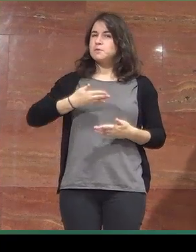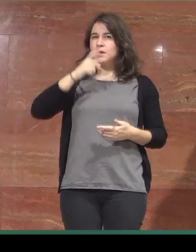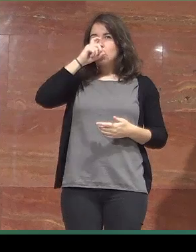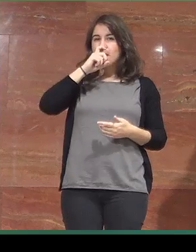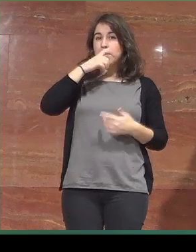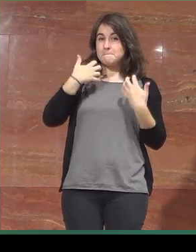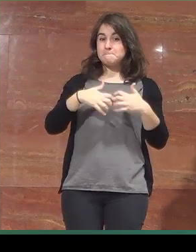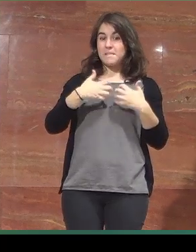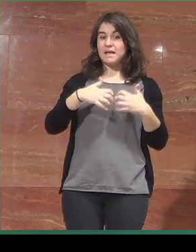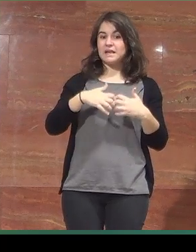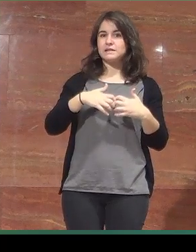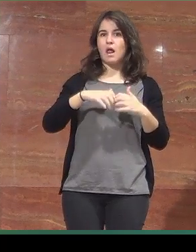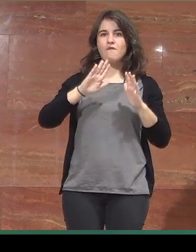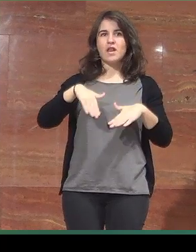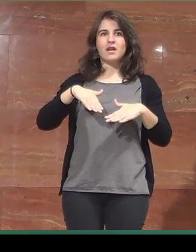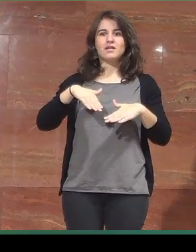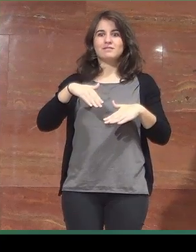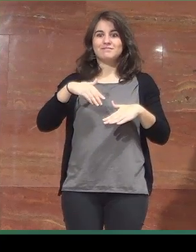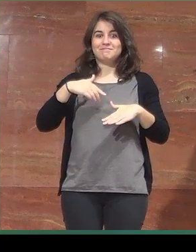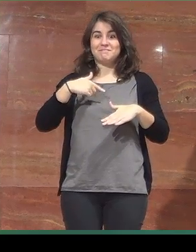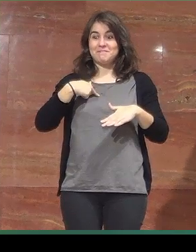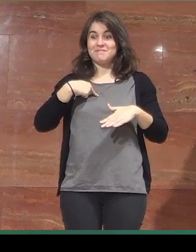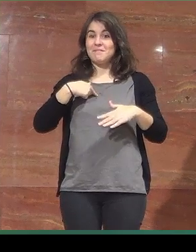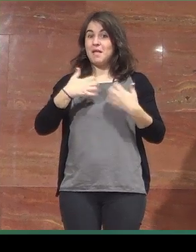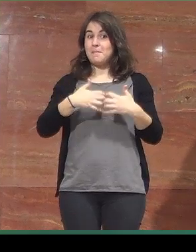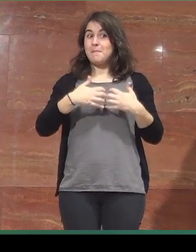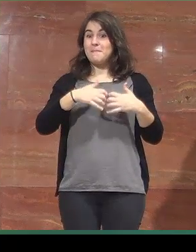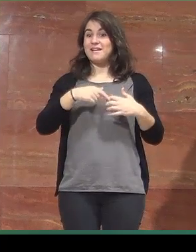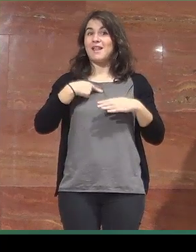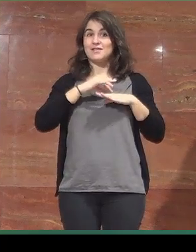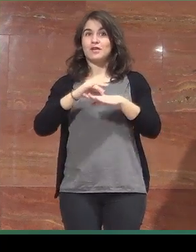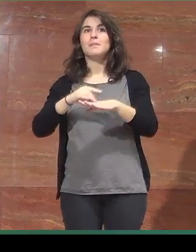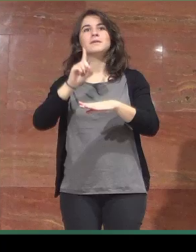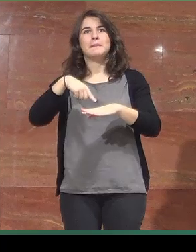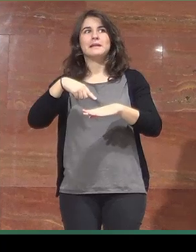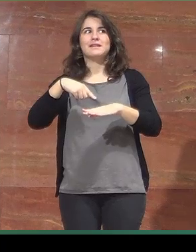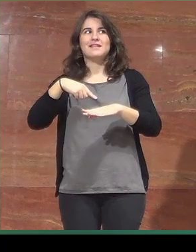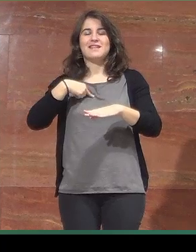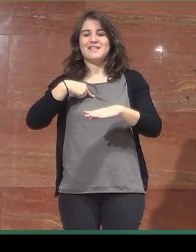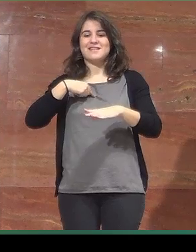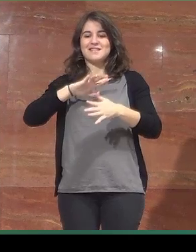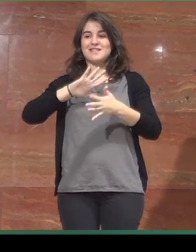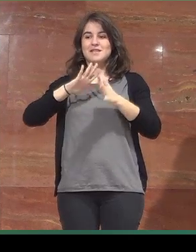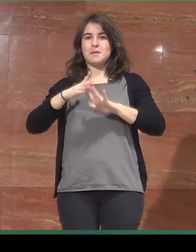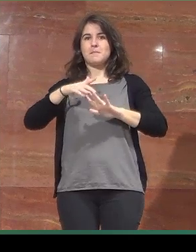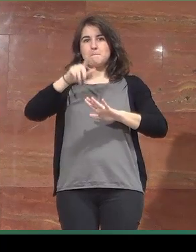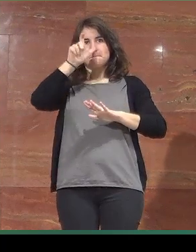say what time we have to use it and what time we don't have to use it to really have this